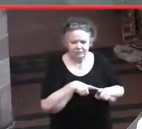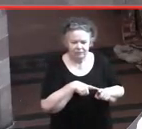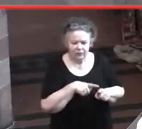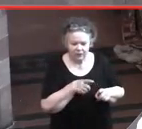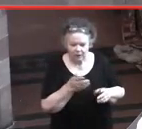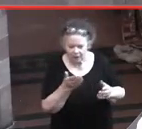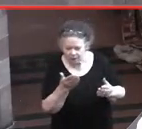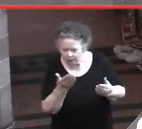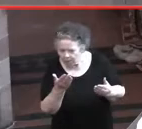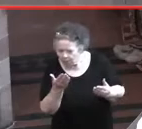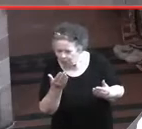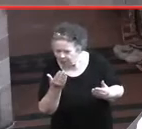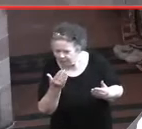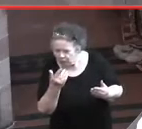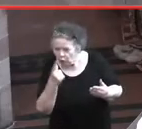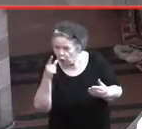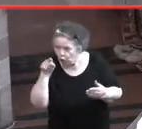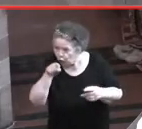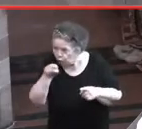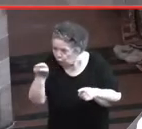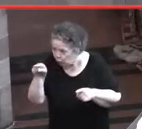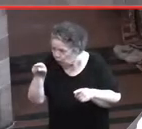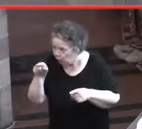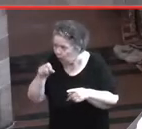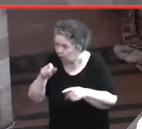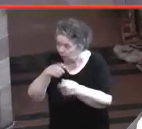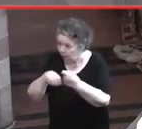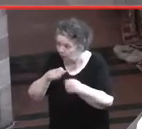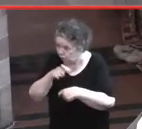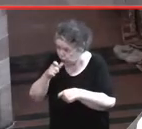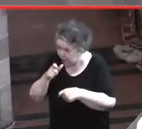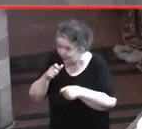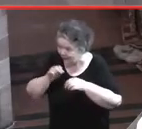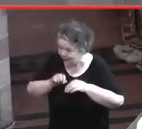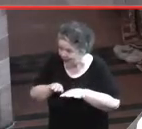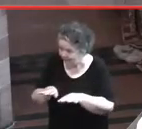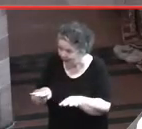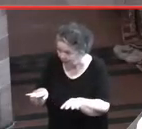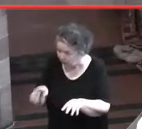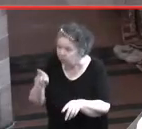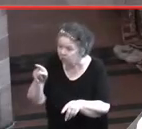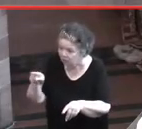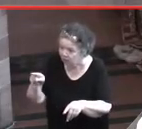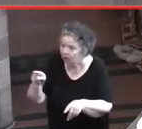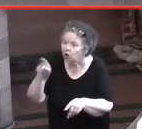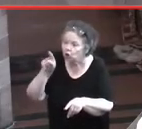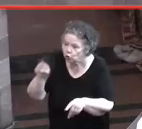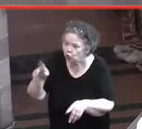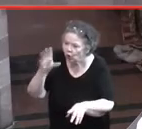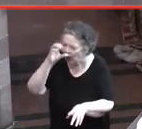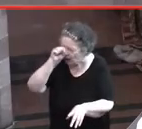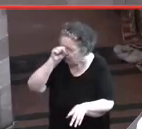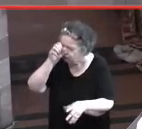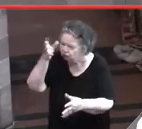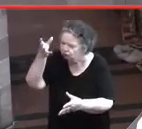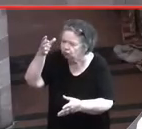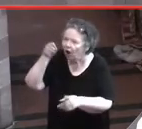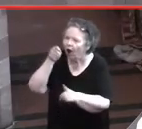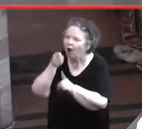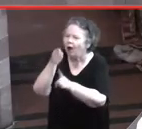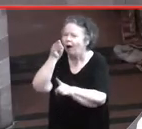Before you can possibly give out as ordained ministers, you need to recognize what you have